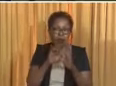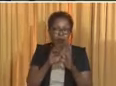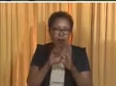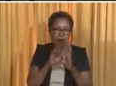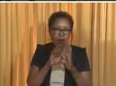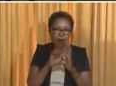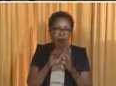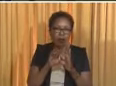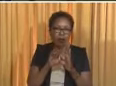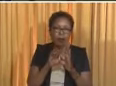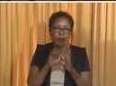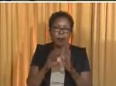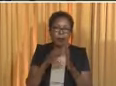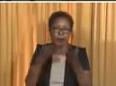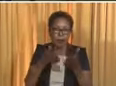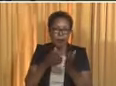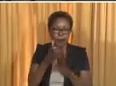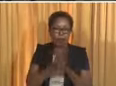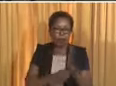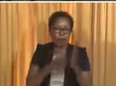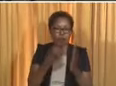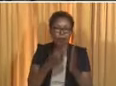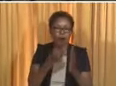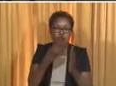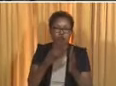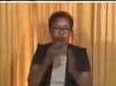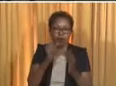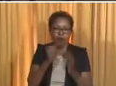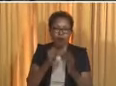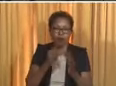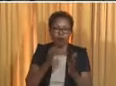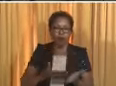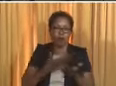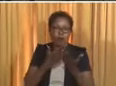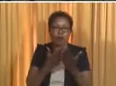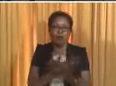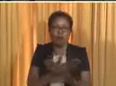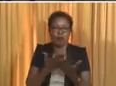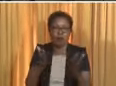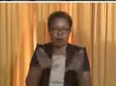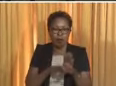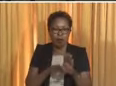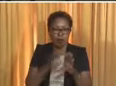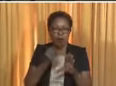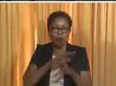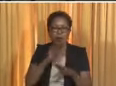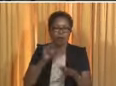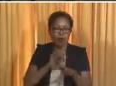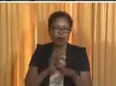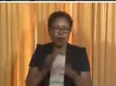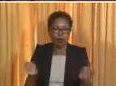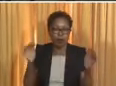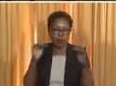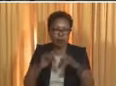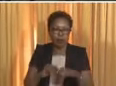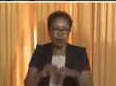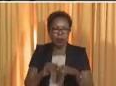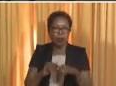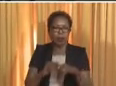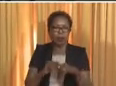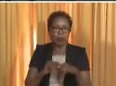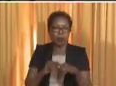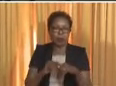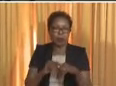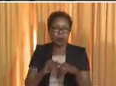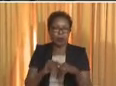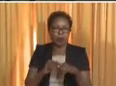constitutional function. And Article 145 provides any member of the National Assembly, supported with at least 1/3 of members, the